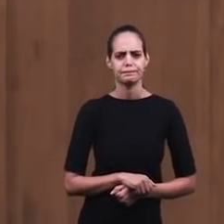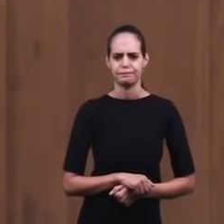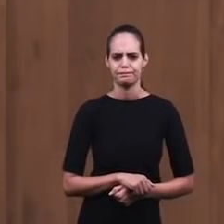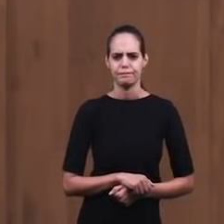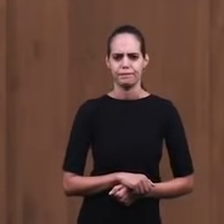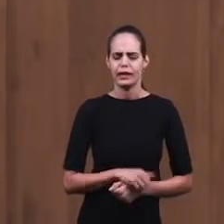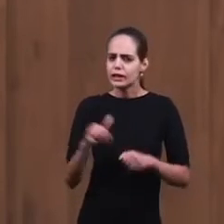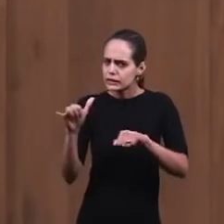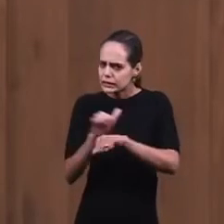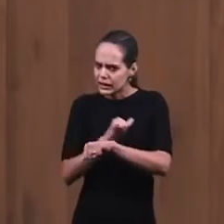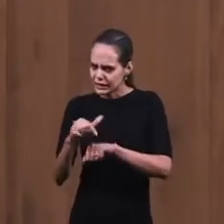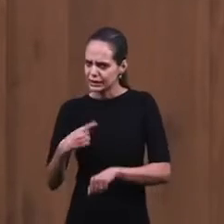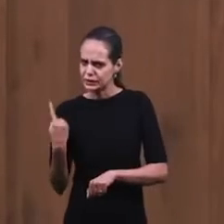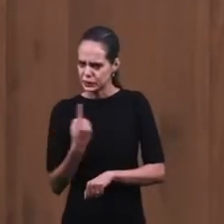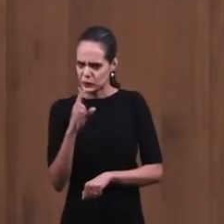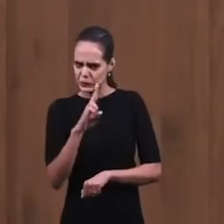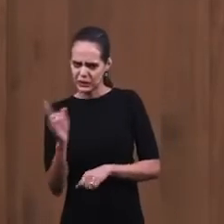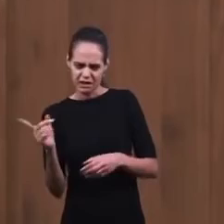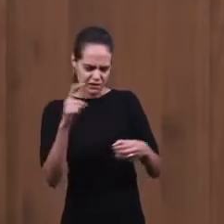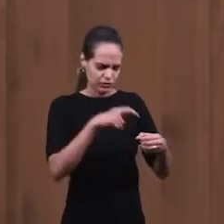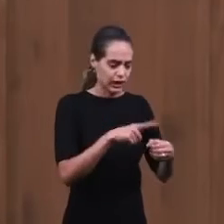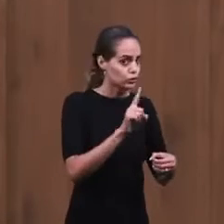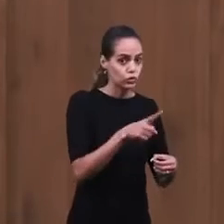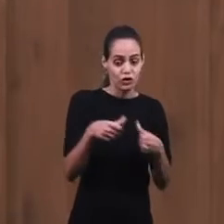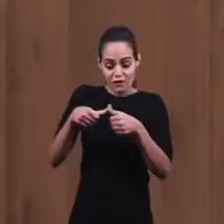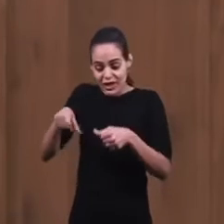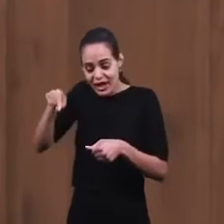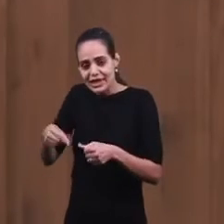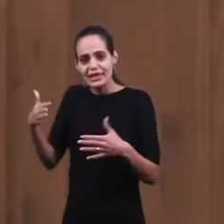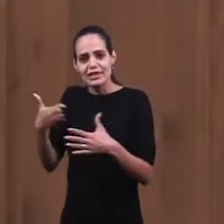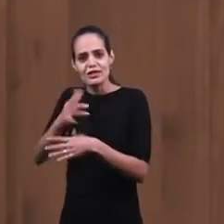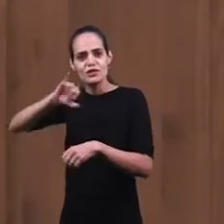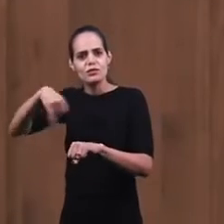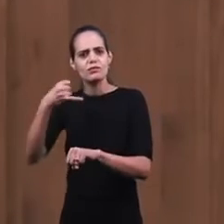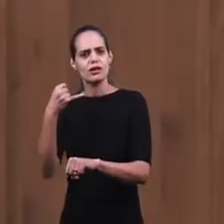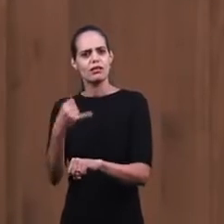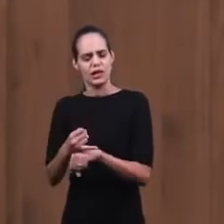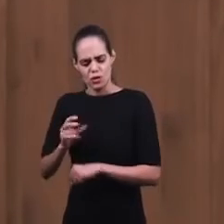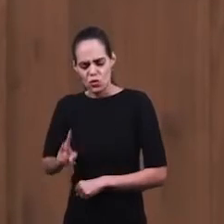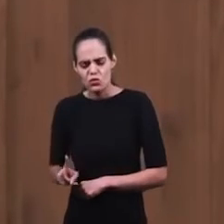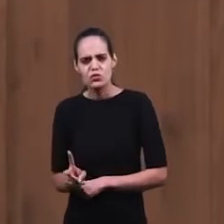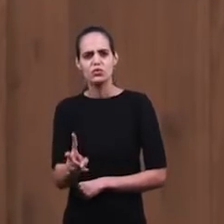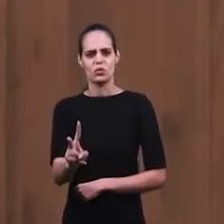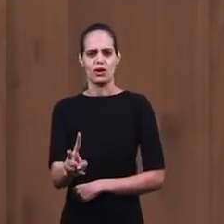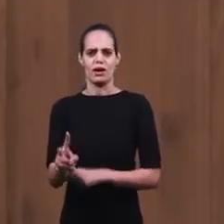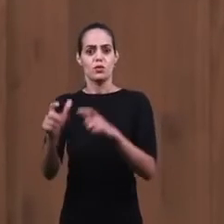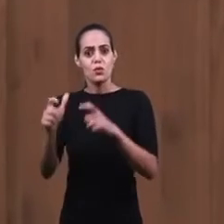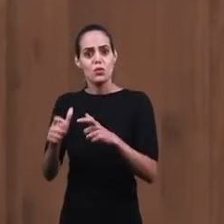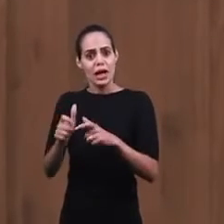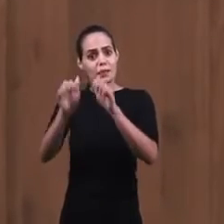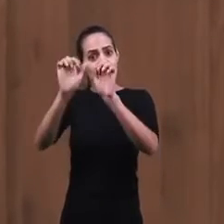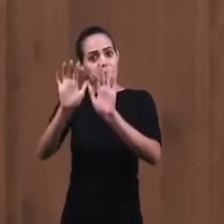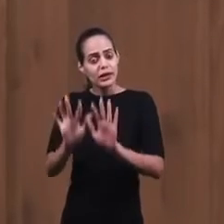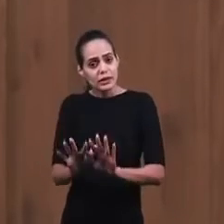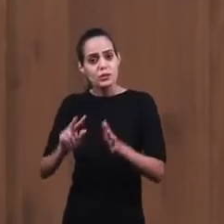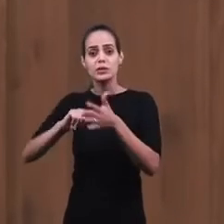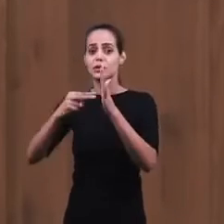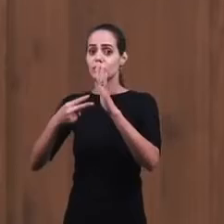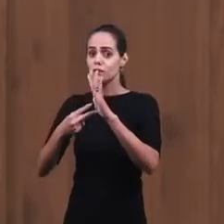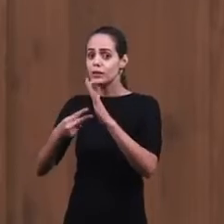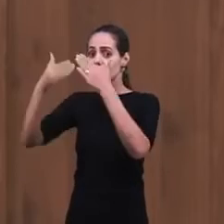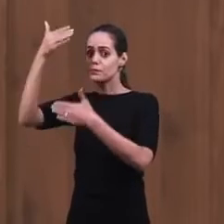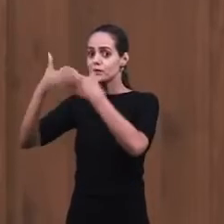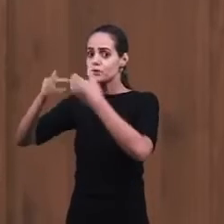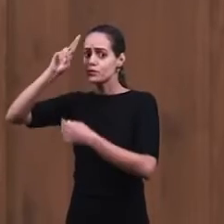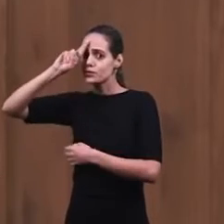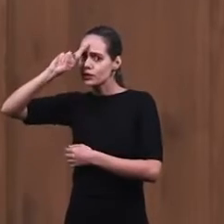to remain in Jerusalem, in the place of blessings, because we are living in the time of soon. Jesus